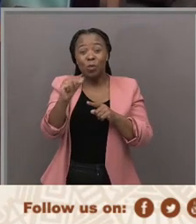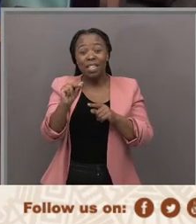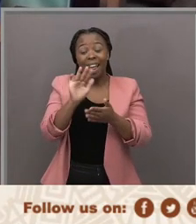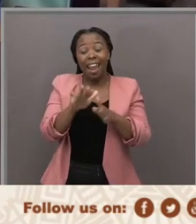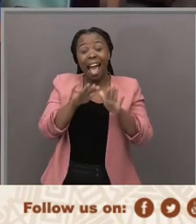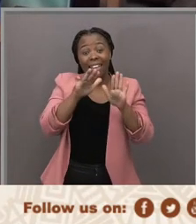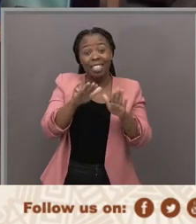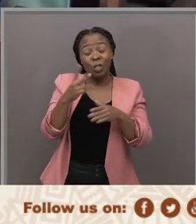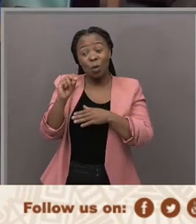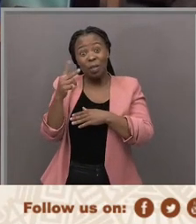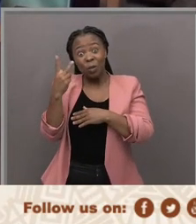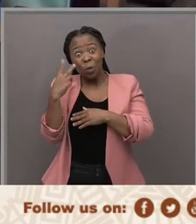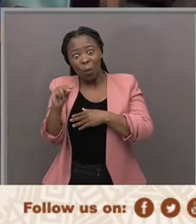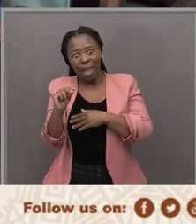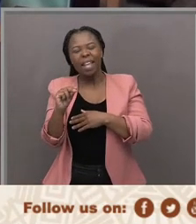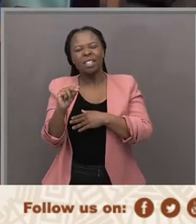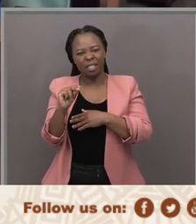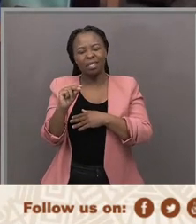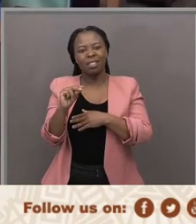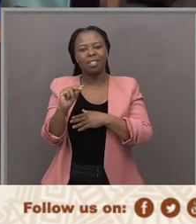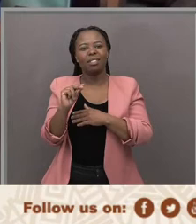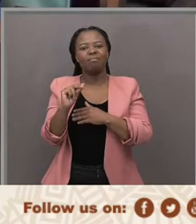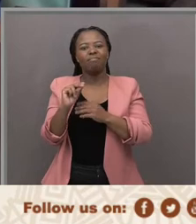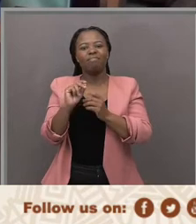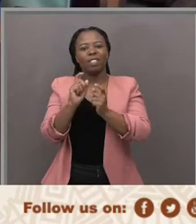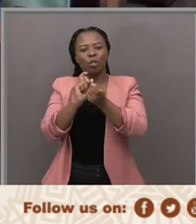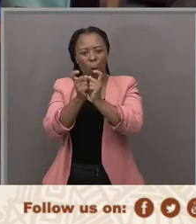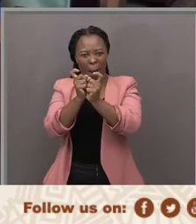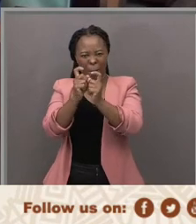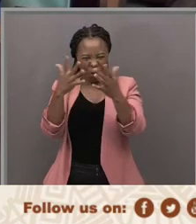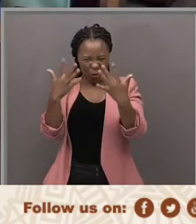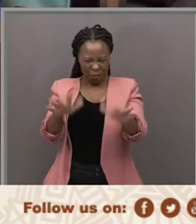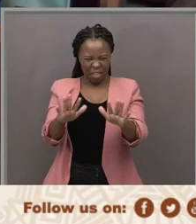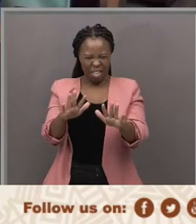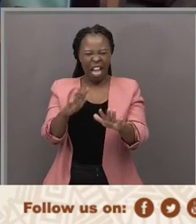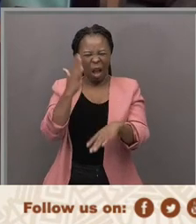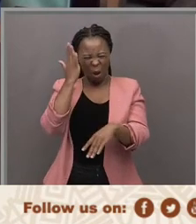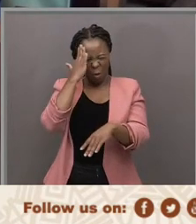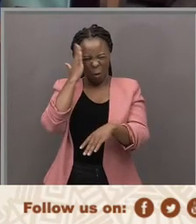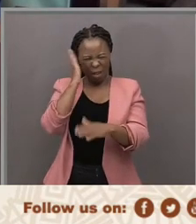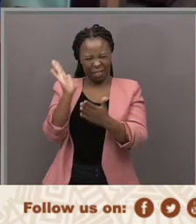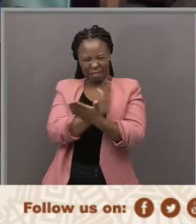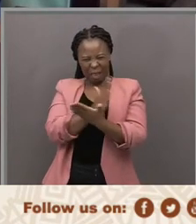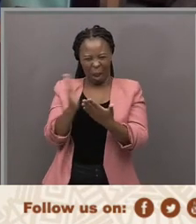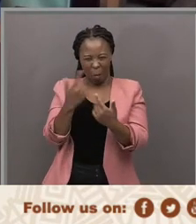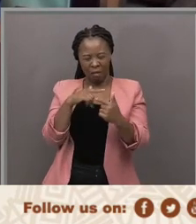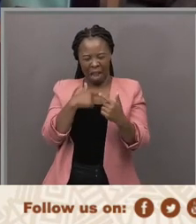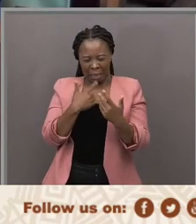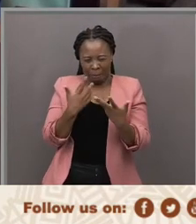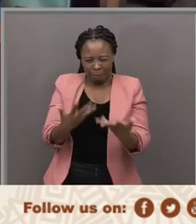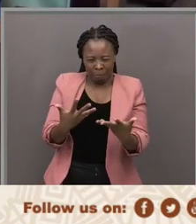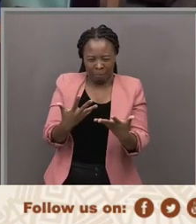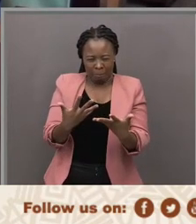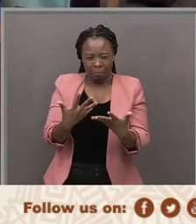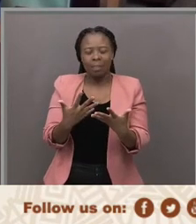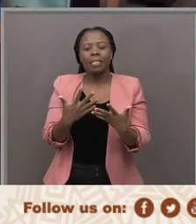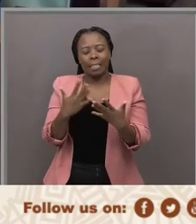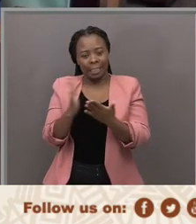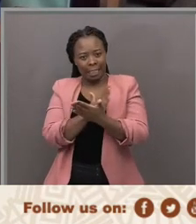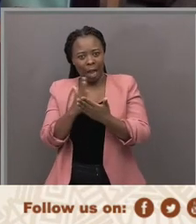2019-2020 season was completed. It cost some of us, and some teams were able to